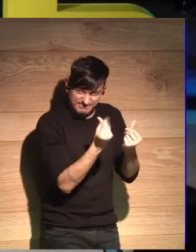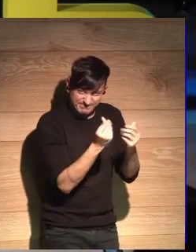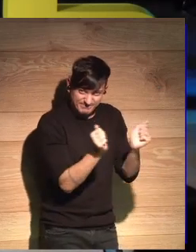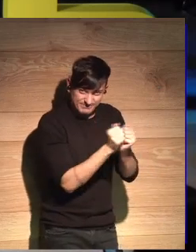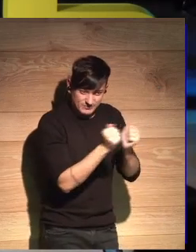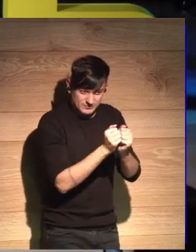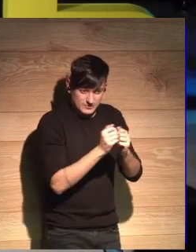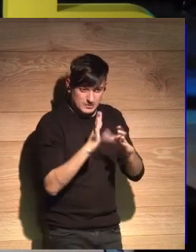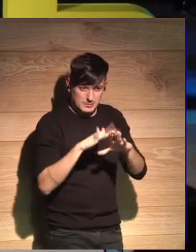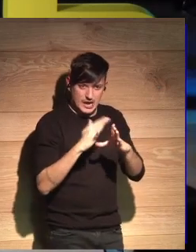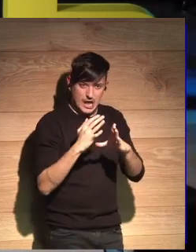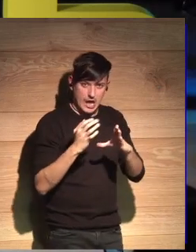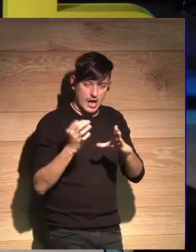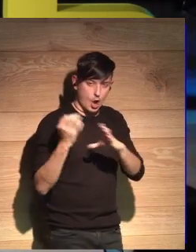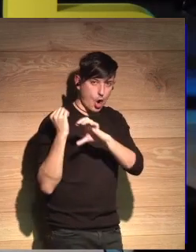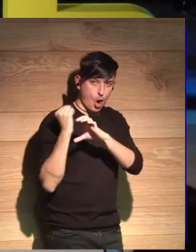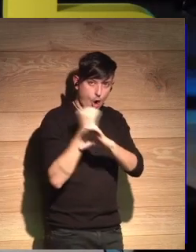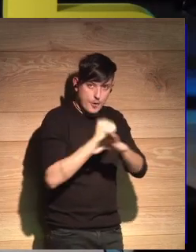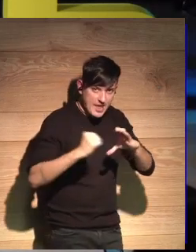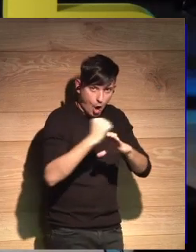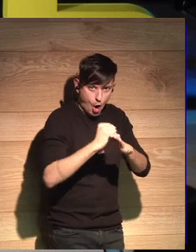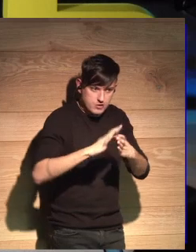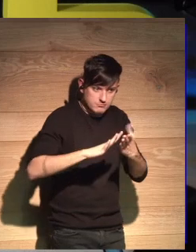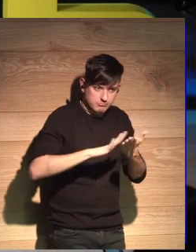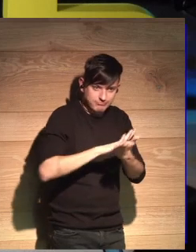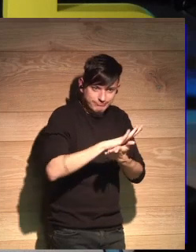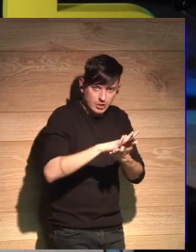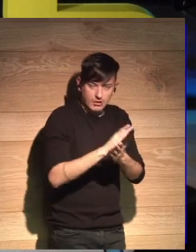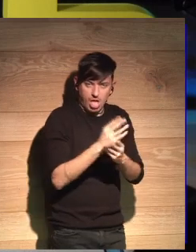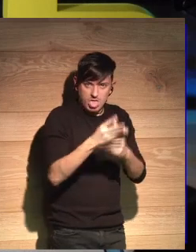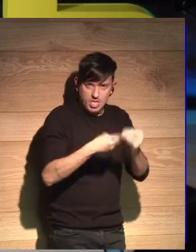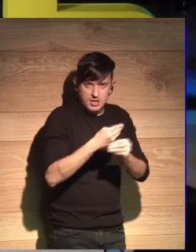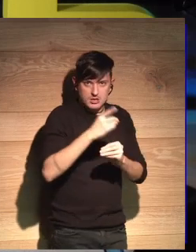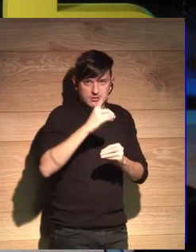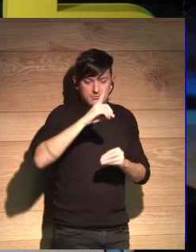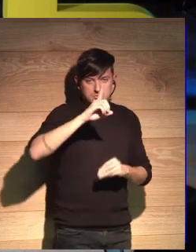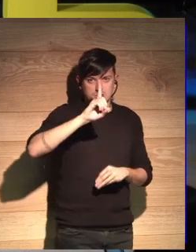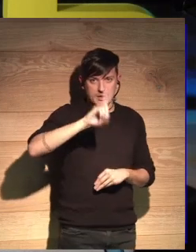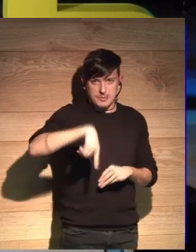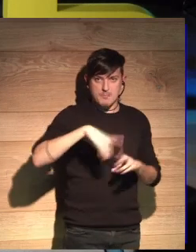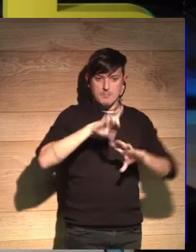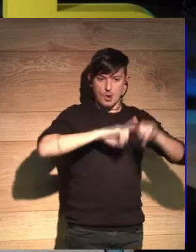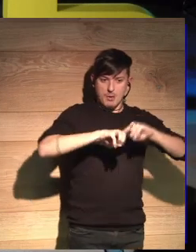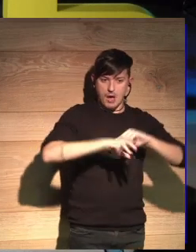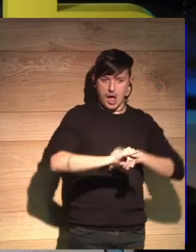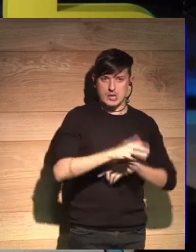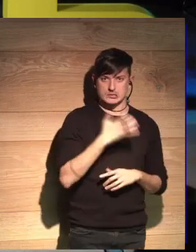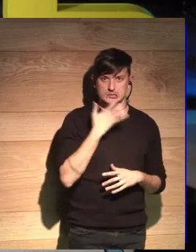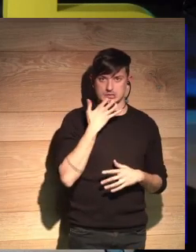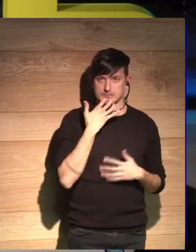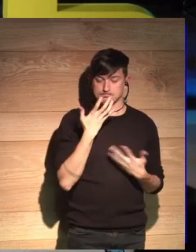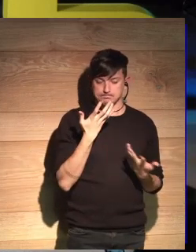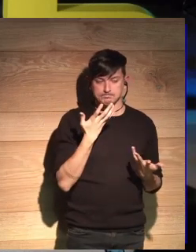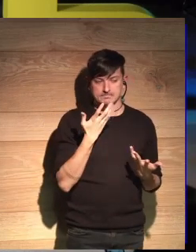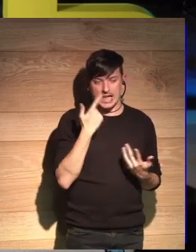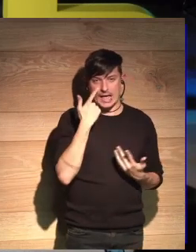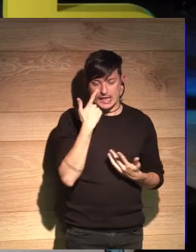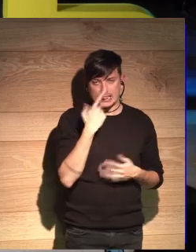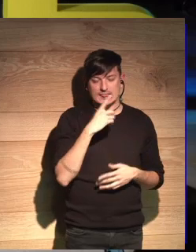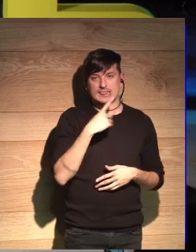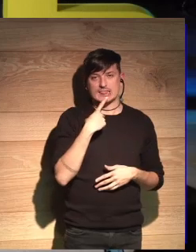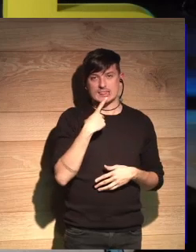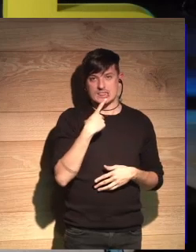force. However, we're also in trouble, because although it's pretty unlikely that we would die out and go